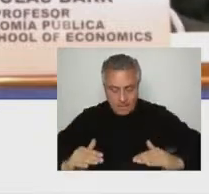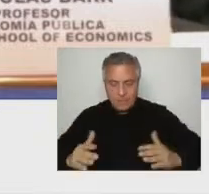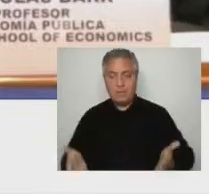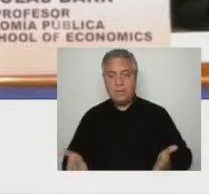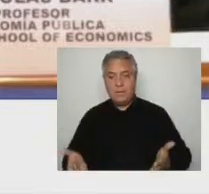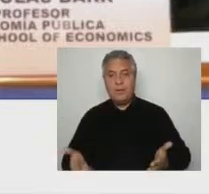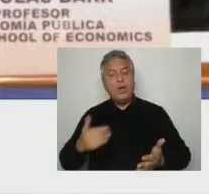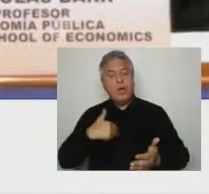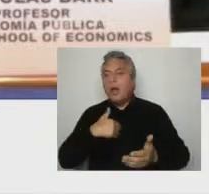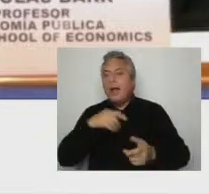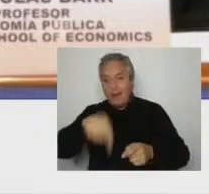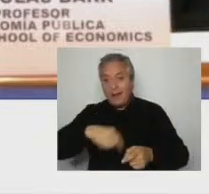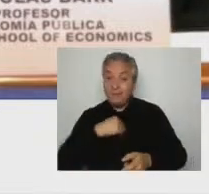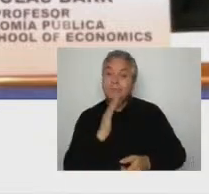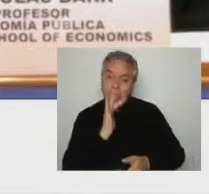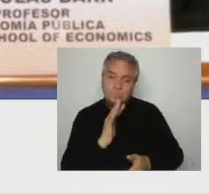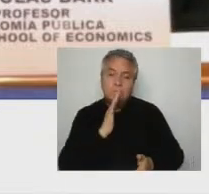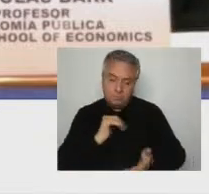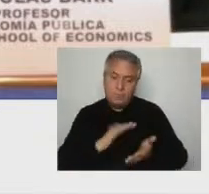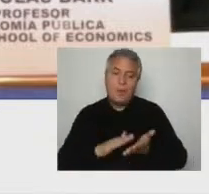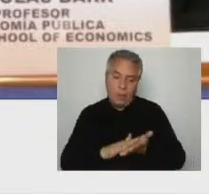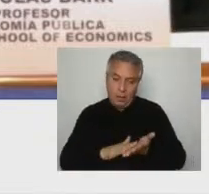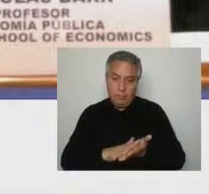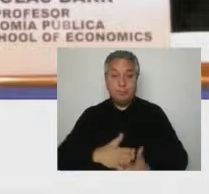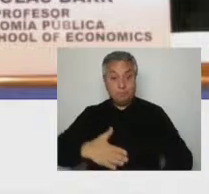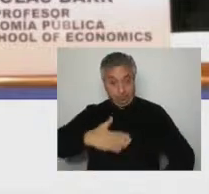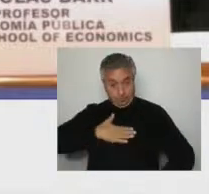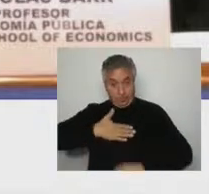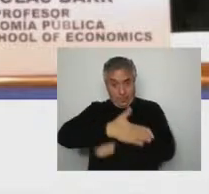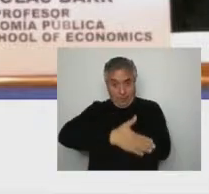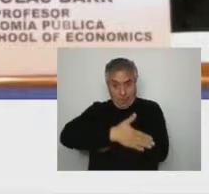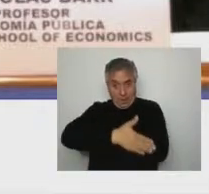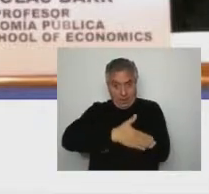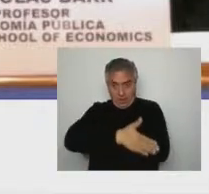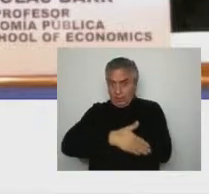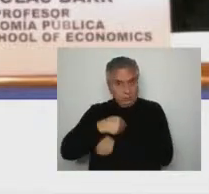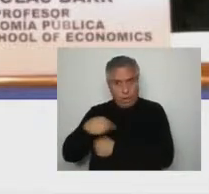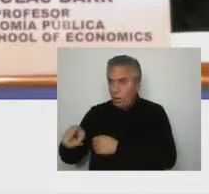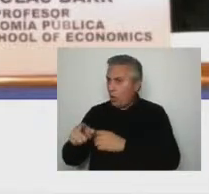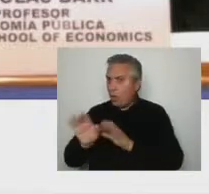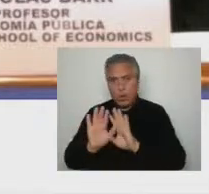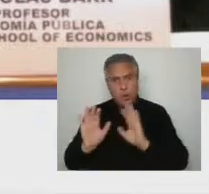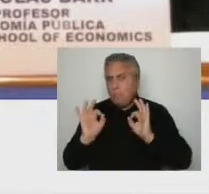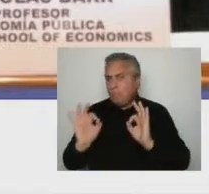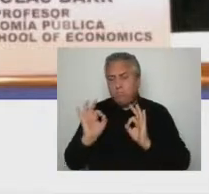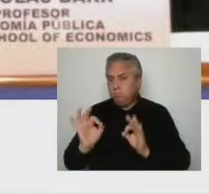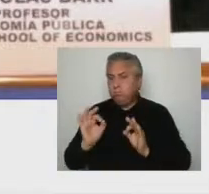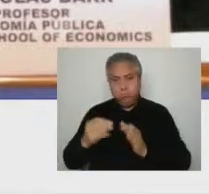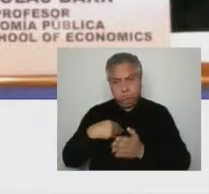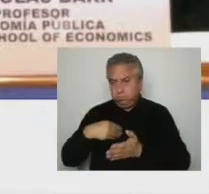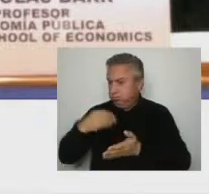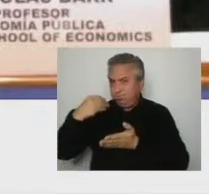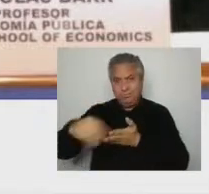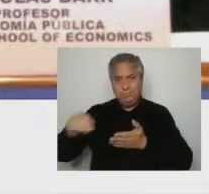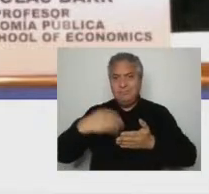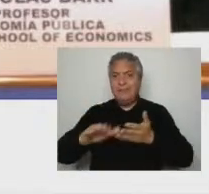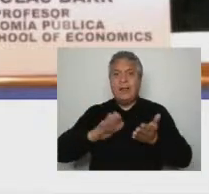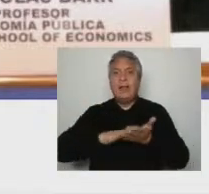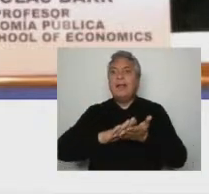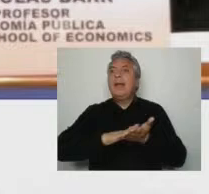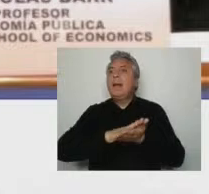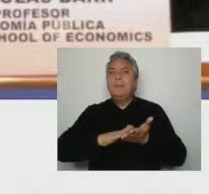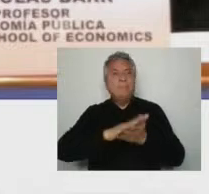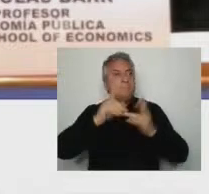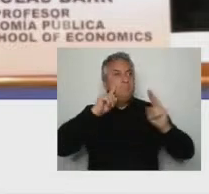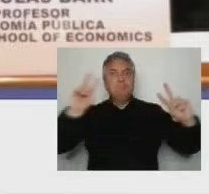own country is very good at giving the world wonderful examples of how not to run pension systems. But